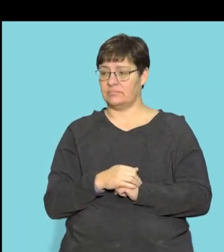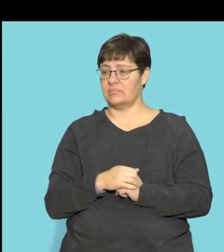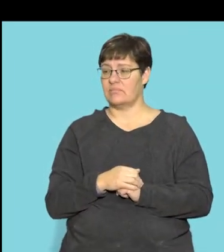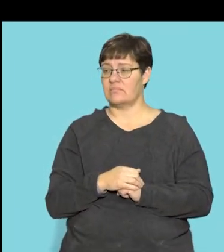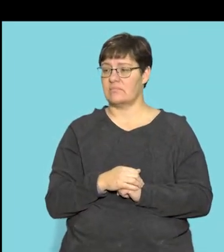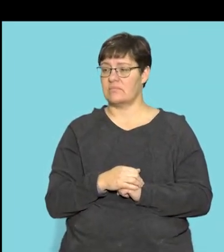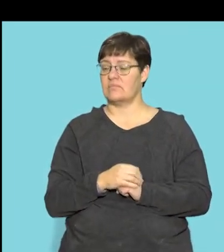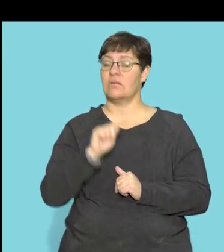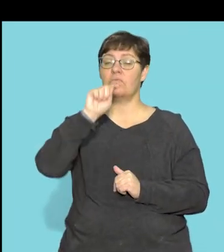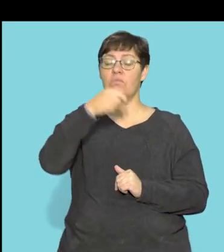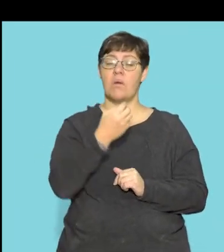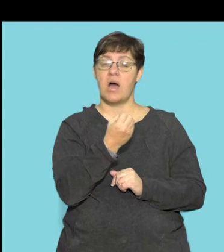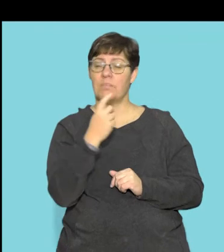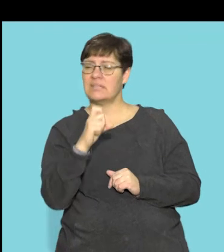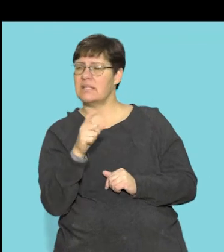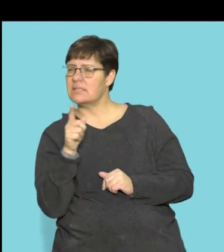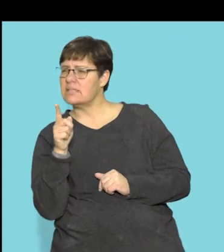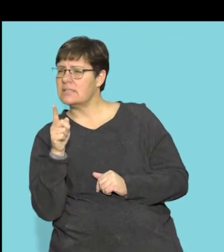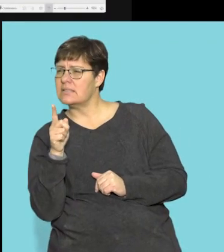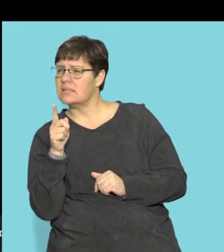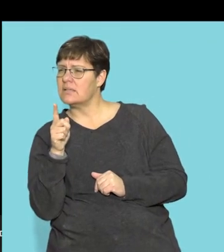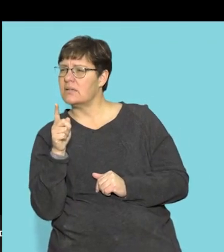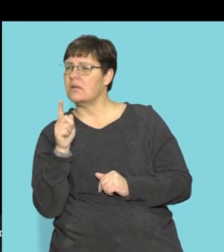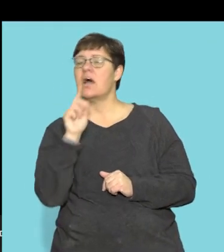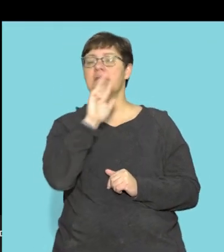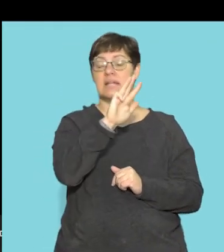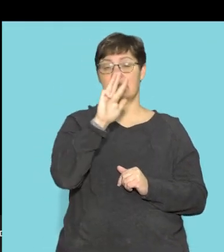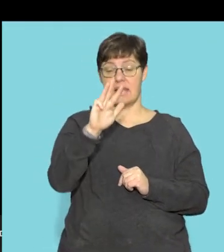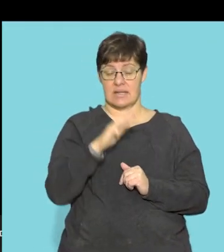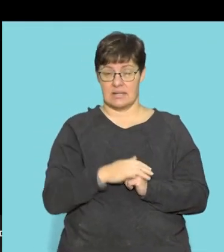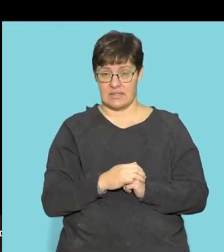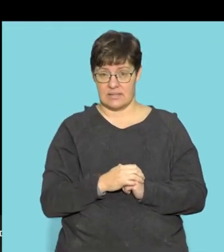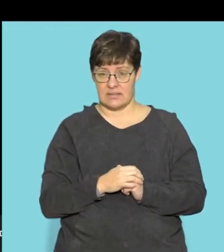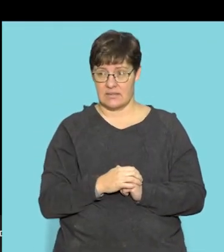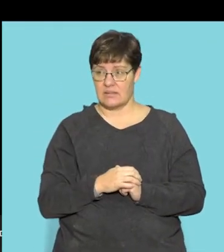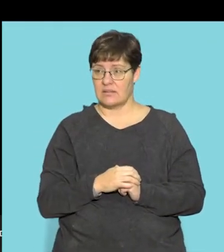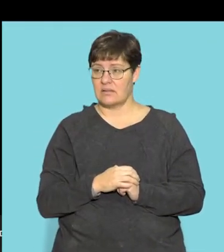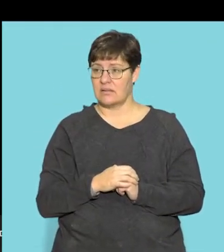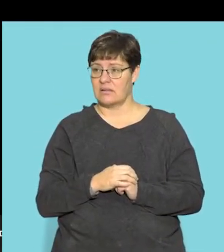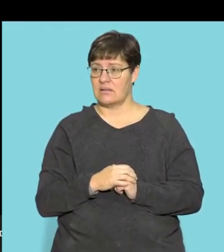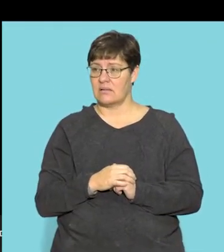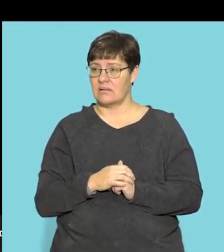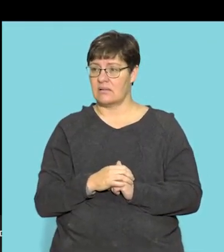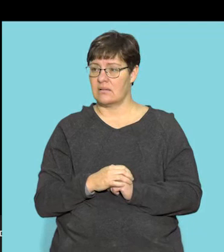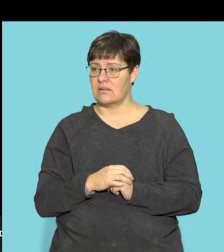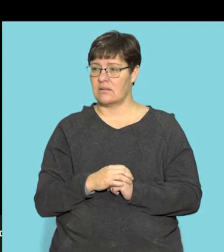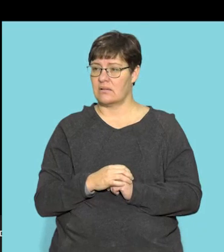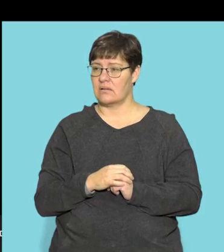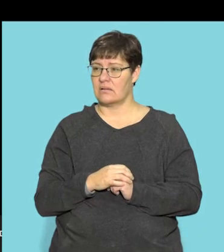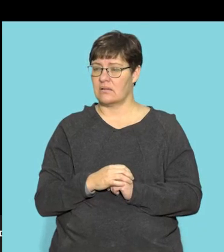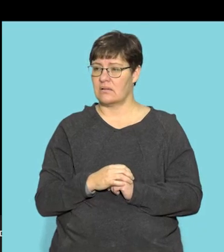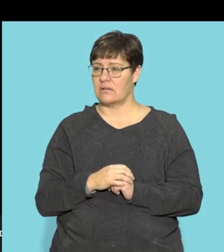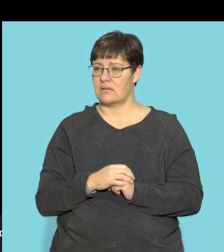686, yes. 686, and how many cents? This will be, also, it's just gonna